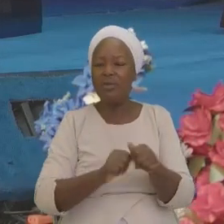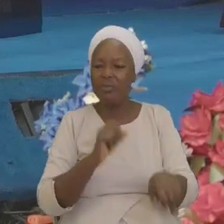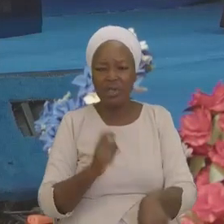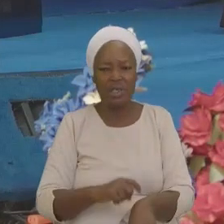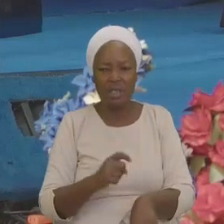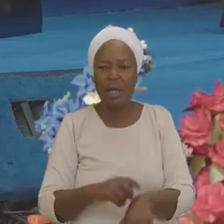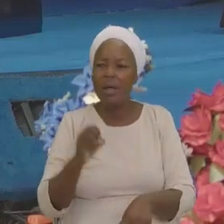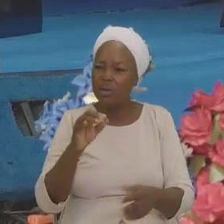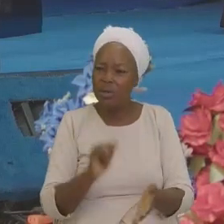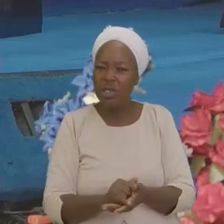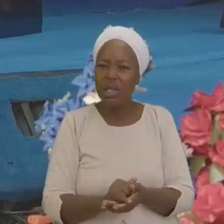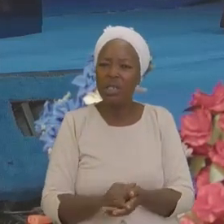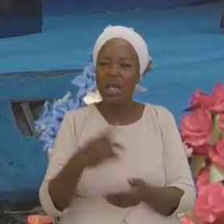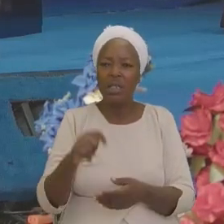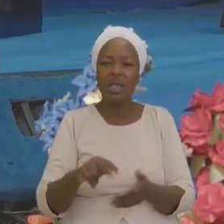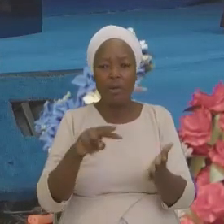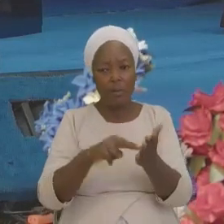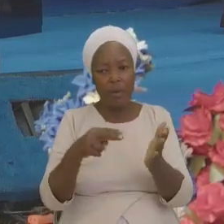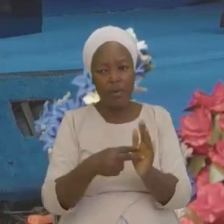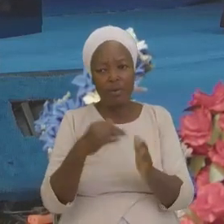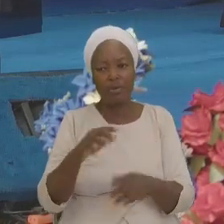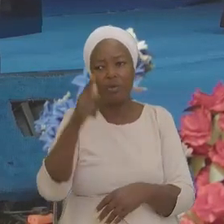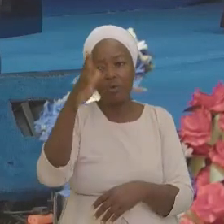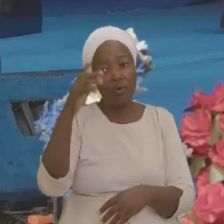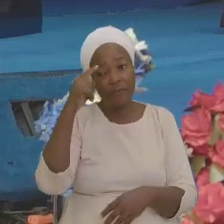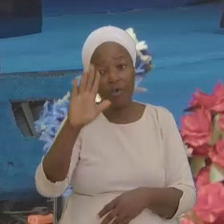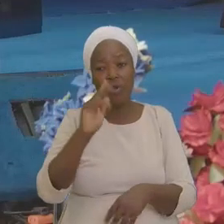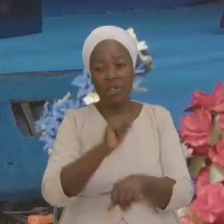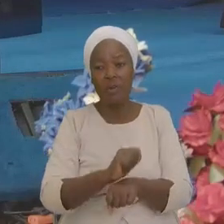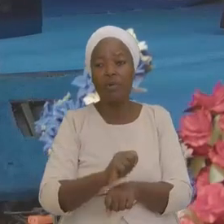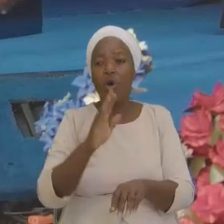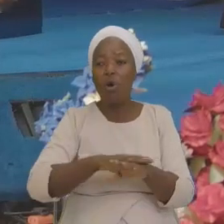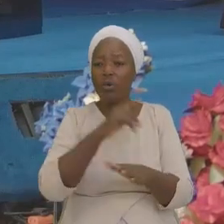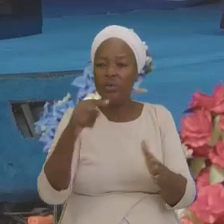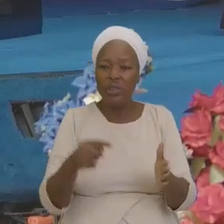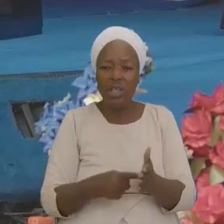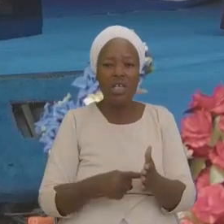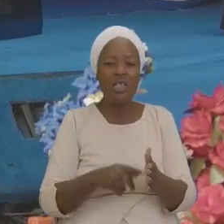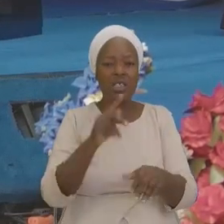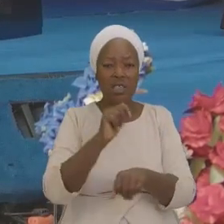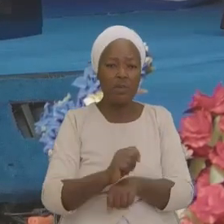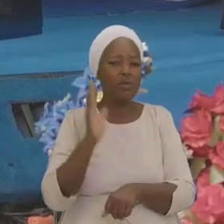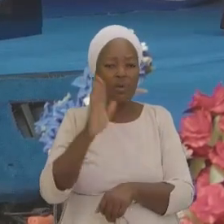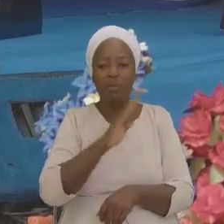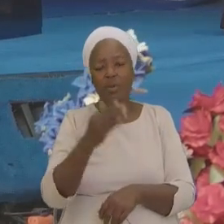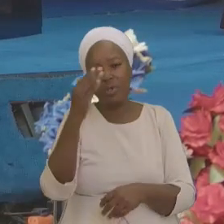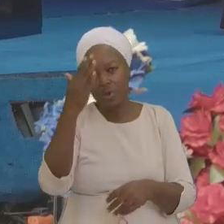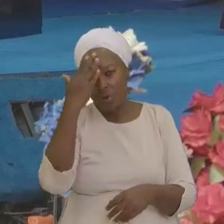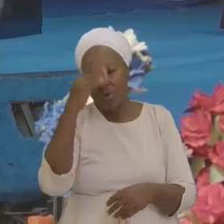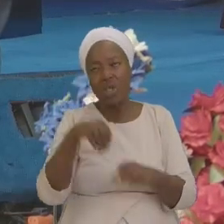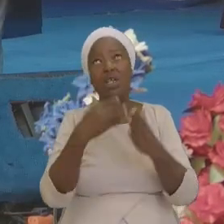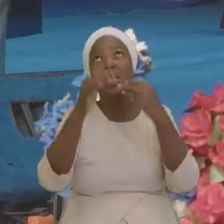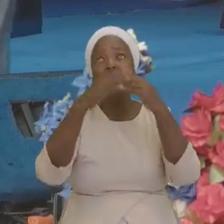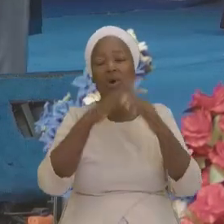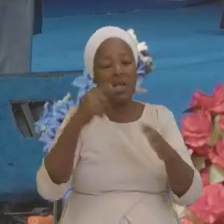so that the purpose of God for your temple, for this temple, will be realized in heaven, will be